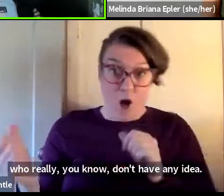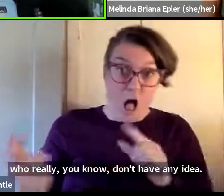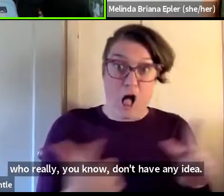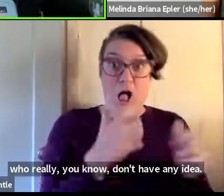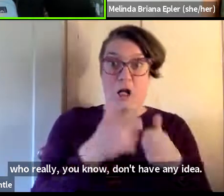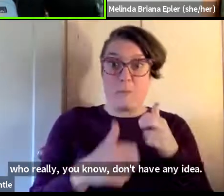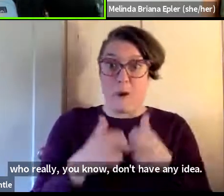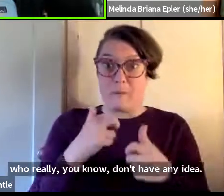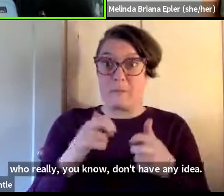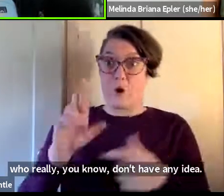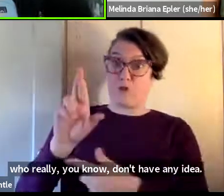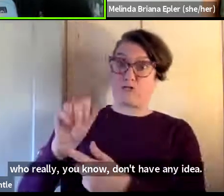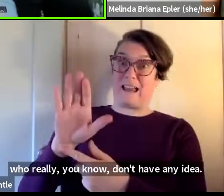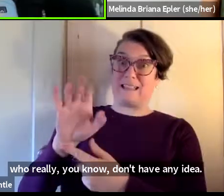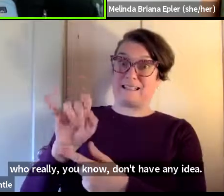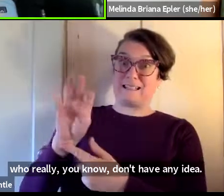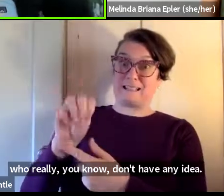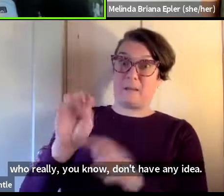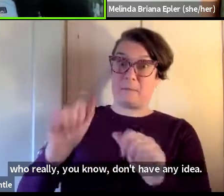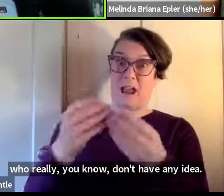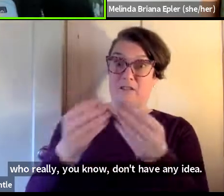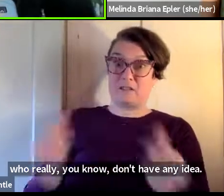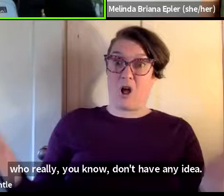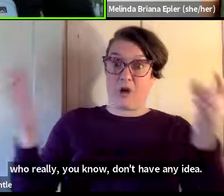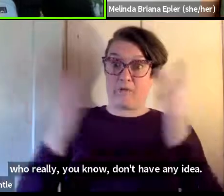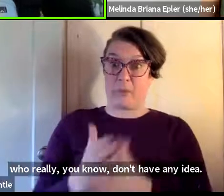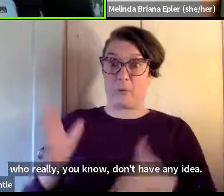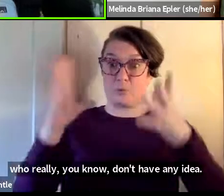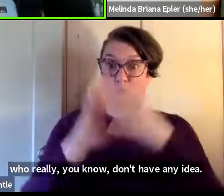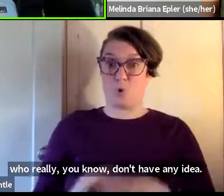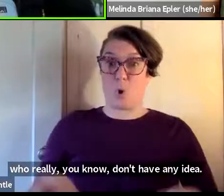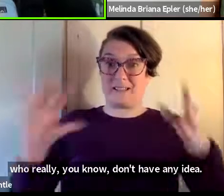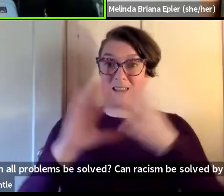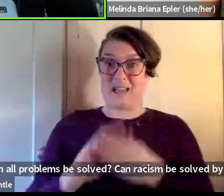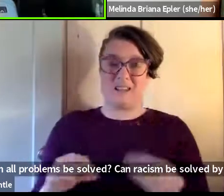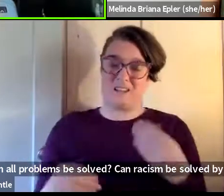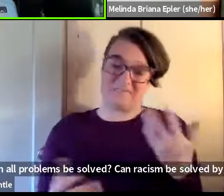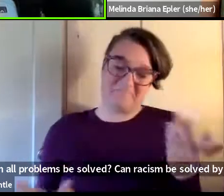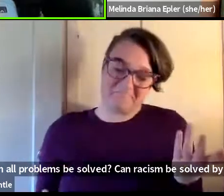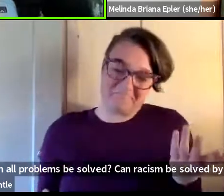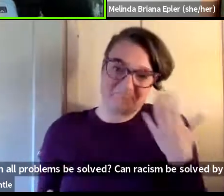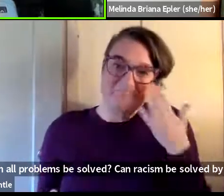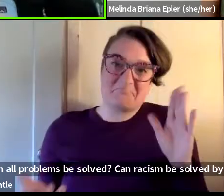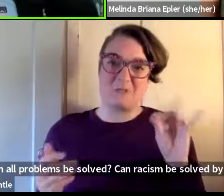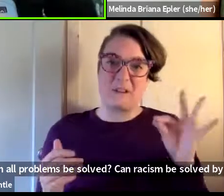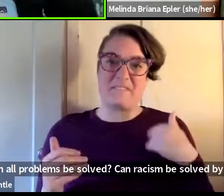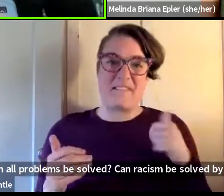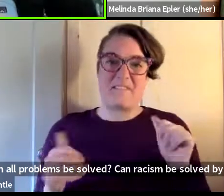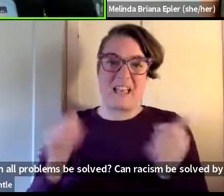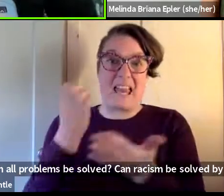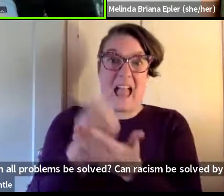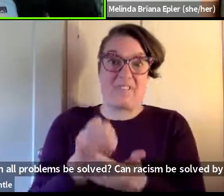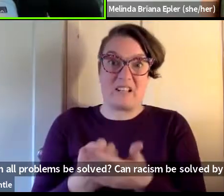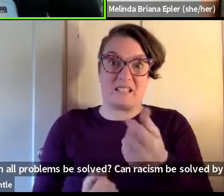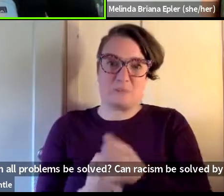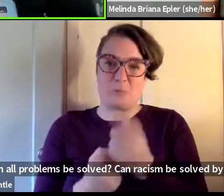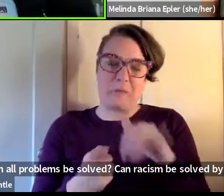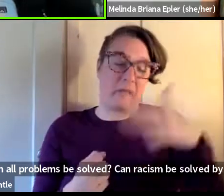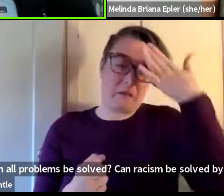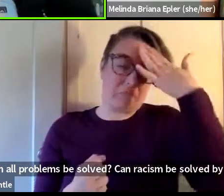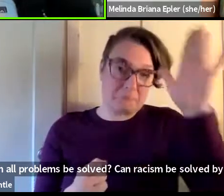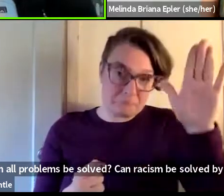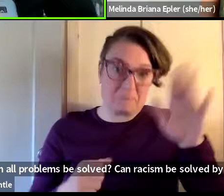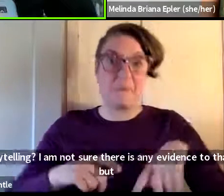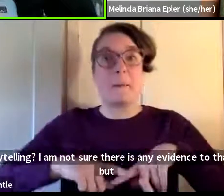solved? Can racism be solved by storytelling? I'm not sure that there's any evidence to that. But one of my favorite